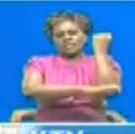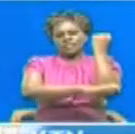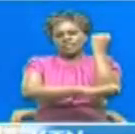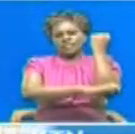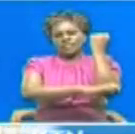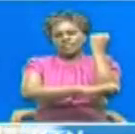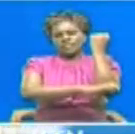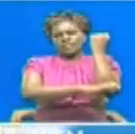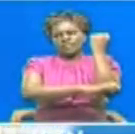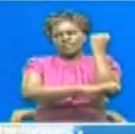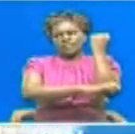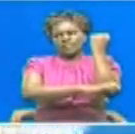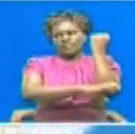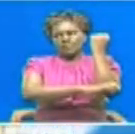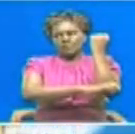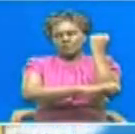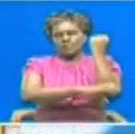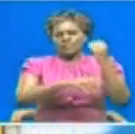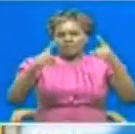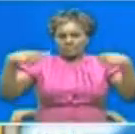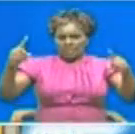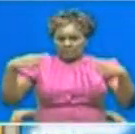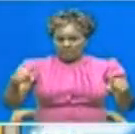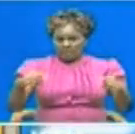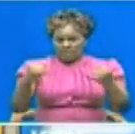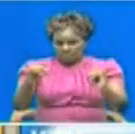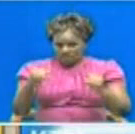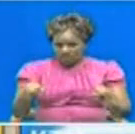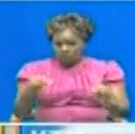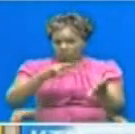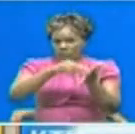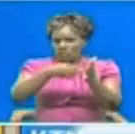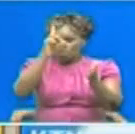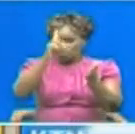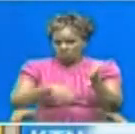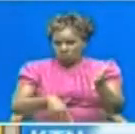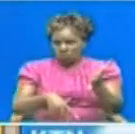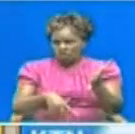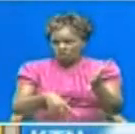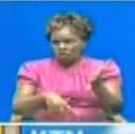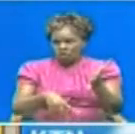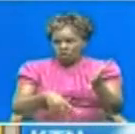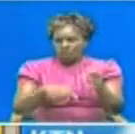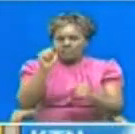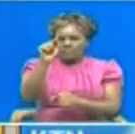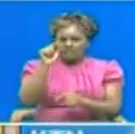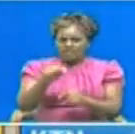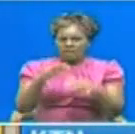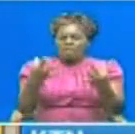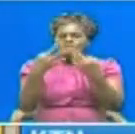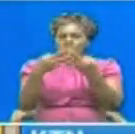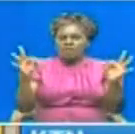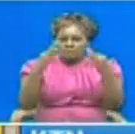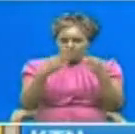The results of its successful implementation are about to yield a lot of dividends in terms of freeing